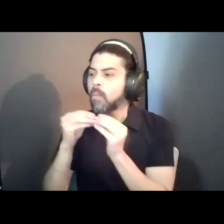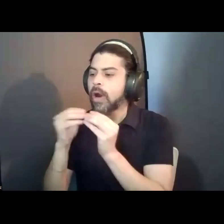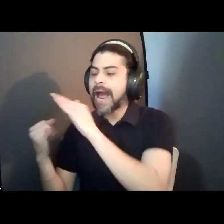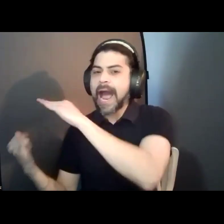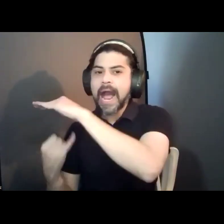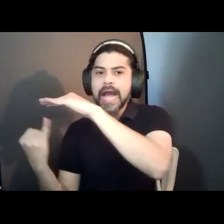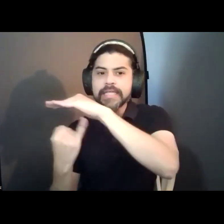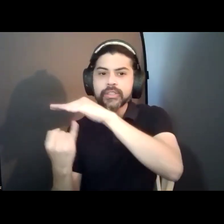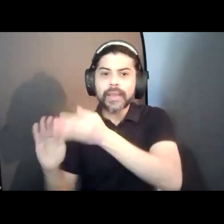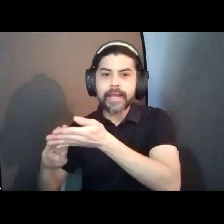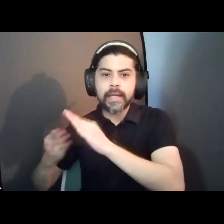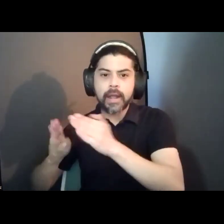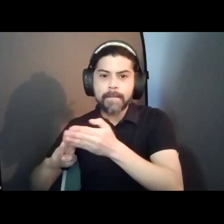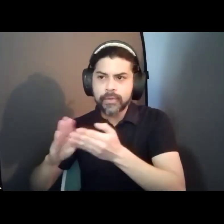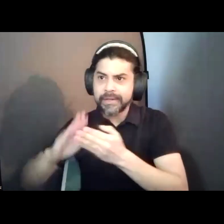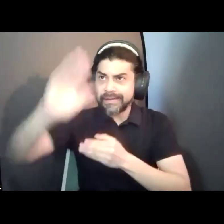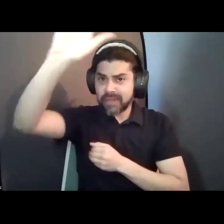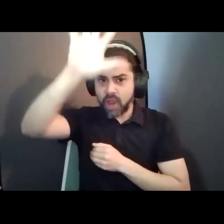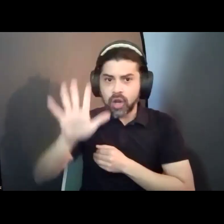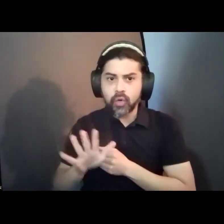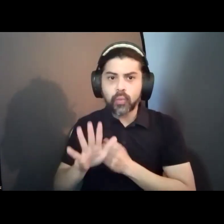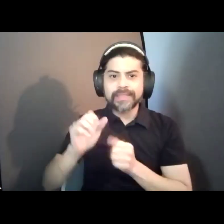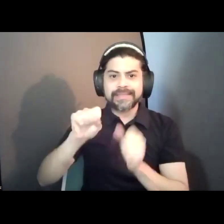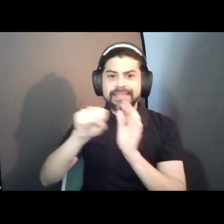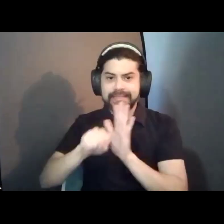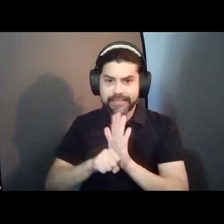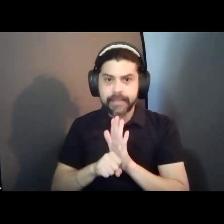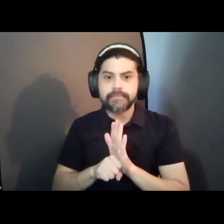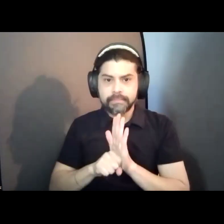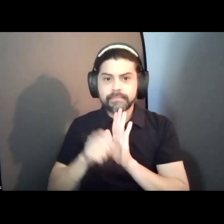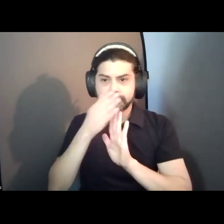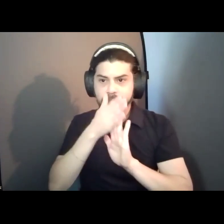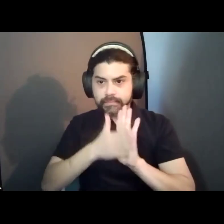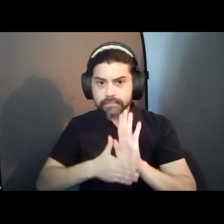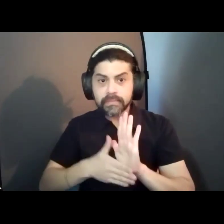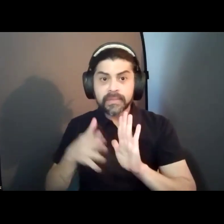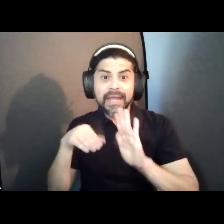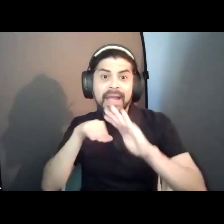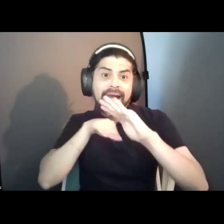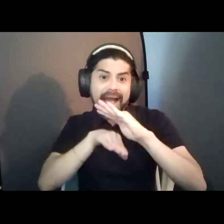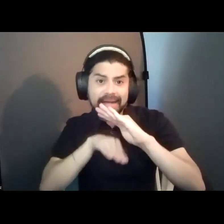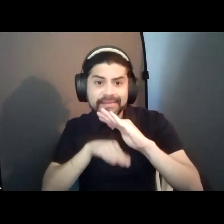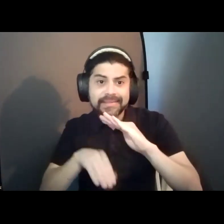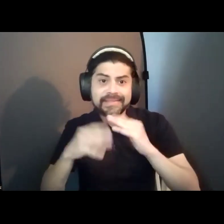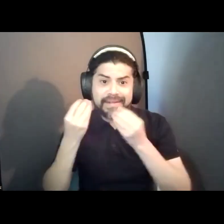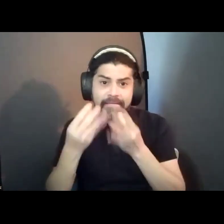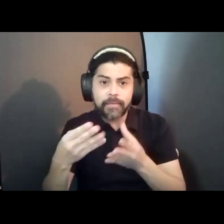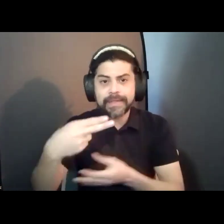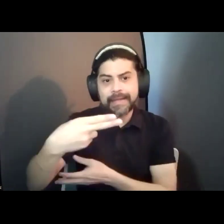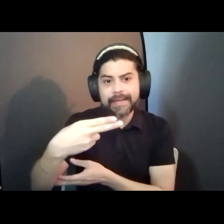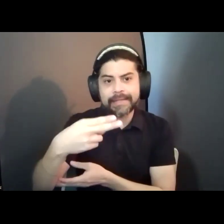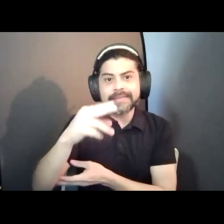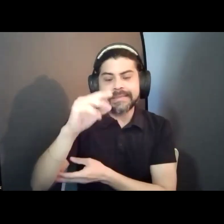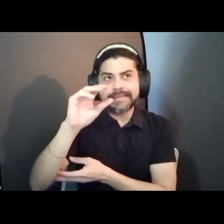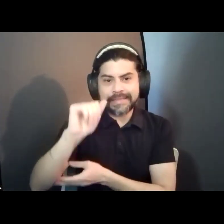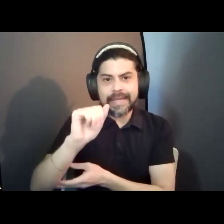and frontier communities across the state. And the Healthcare Access and Information, or HCI department, is leading those efforts, which